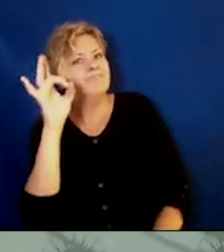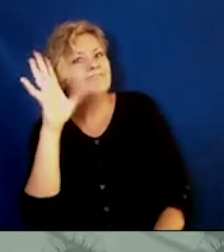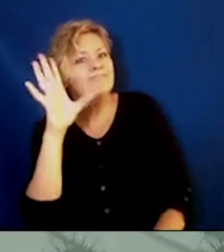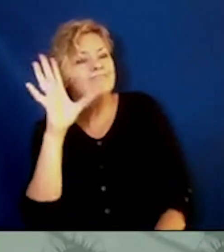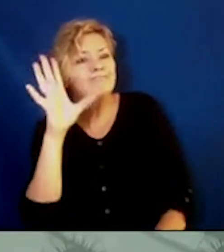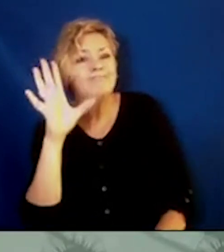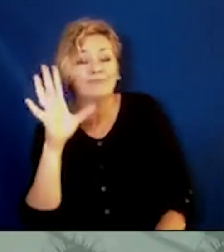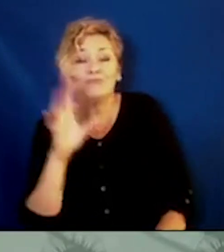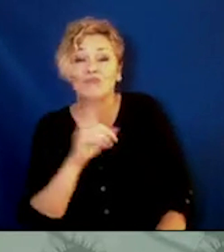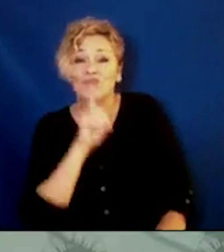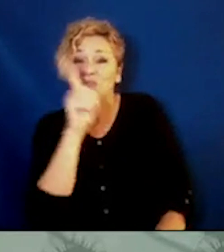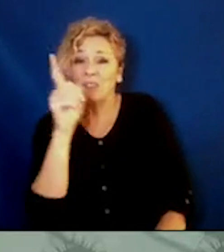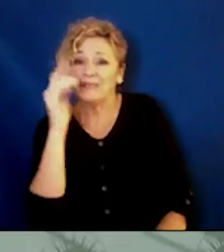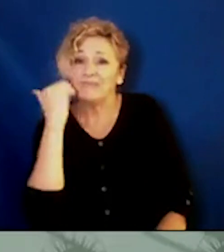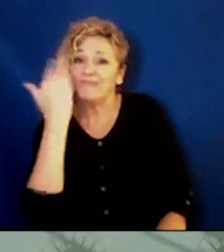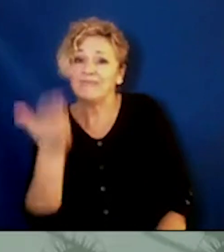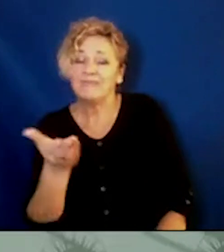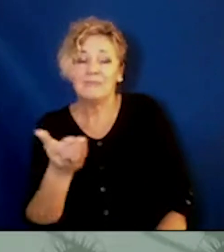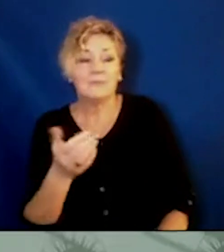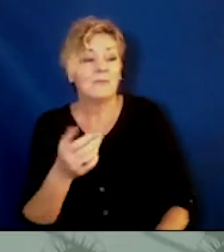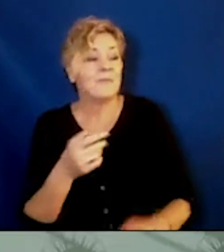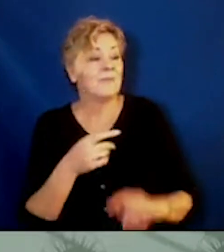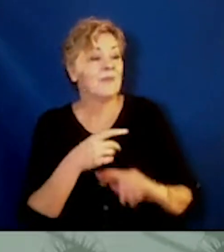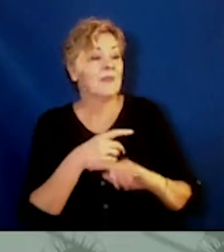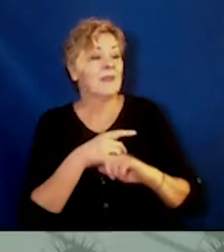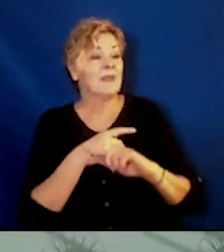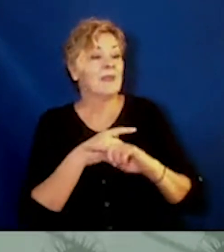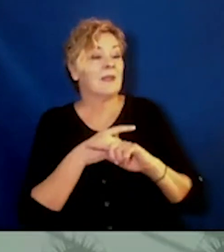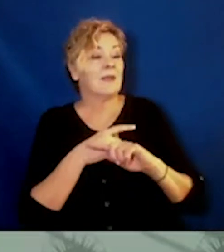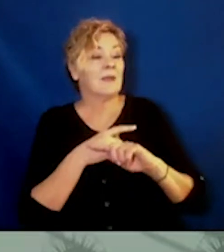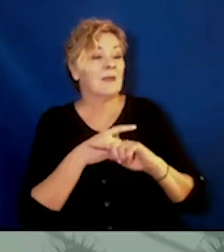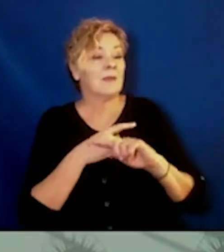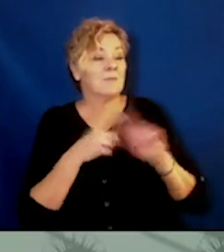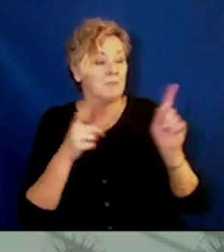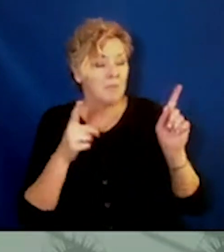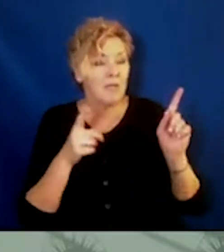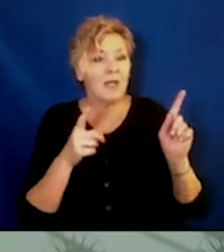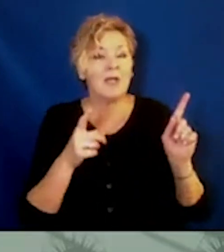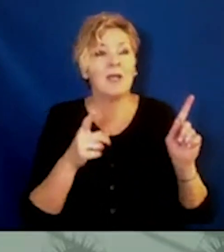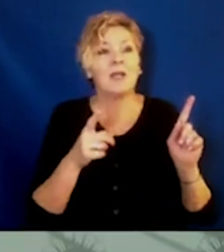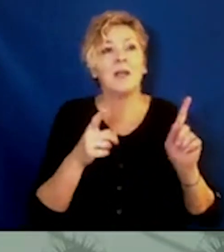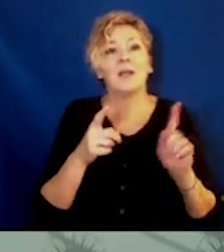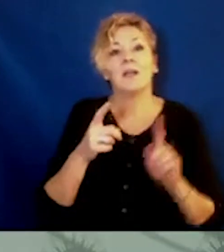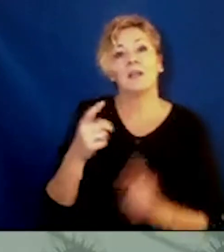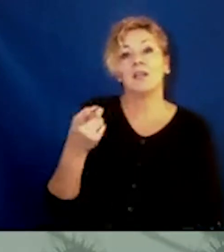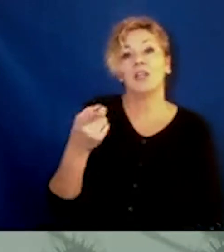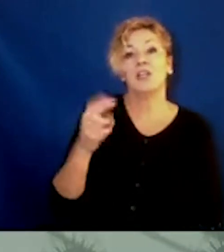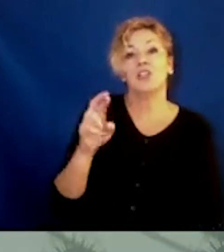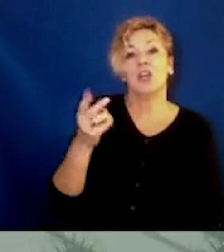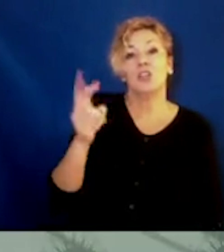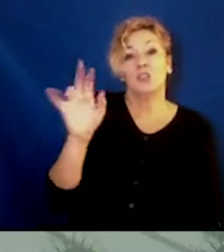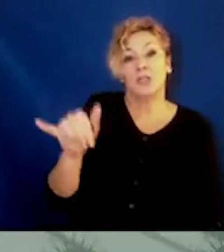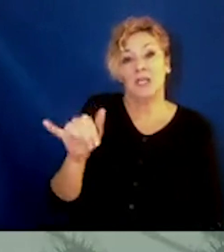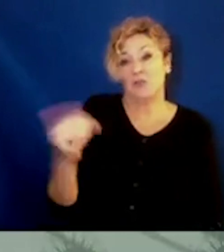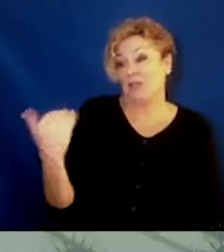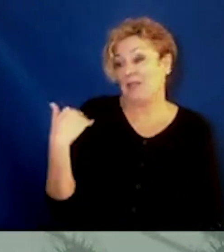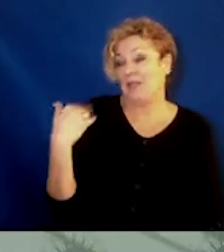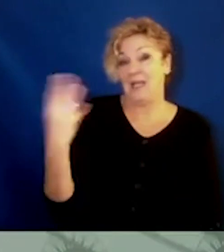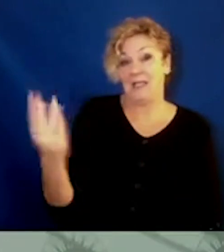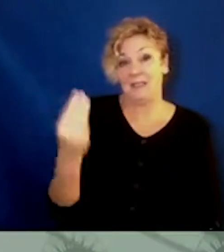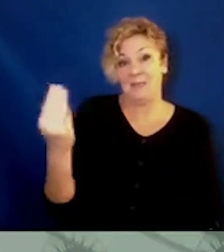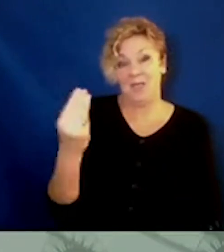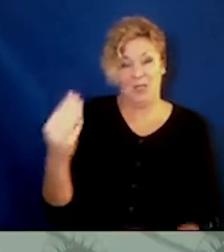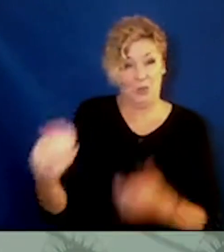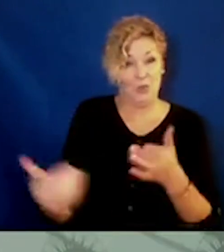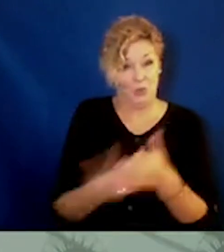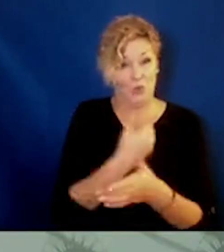particularly obviously frustrating for the overwhelming majority of people who are following public health guidelines and public health orders is to see that, because